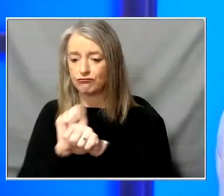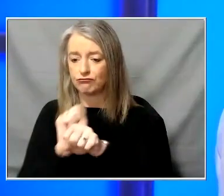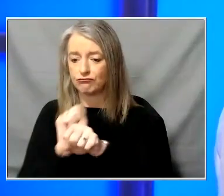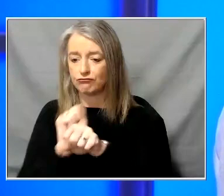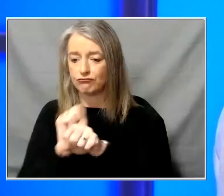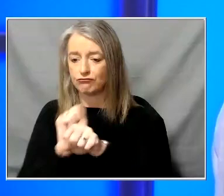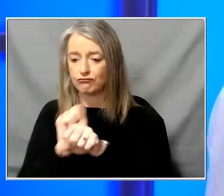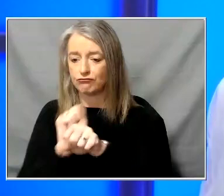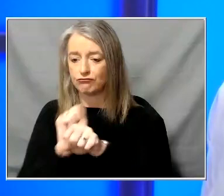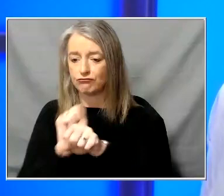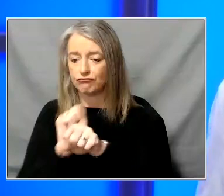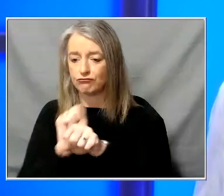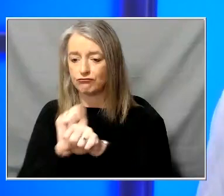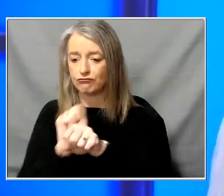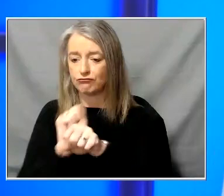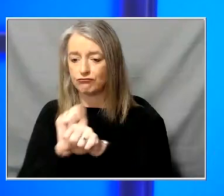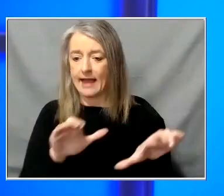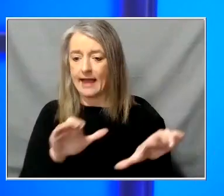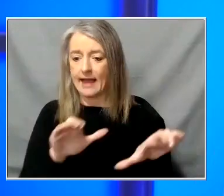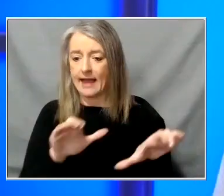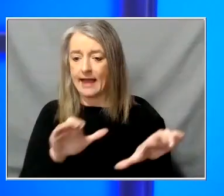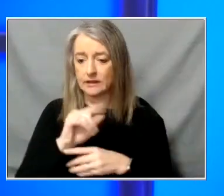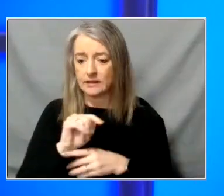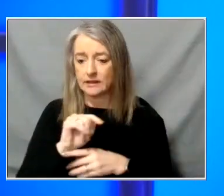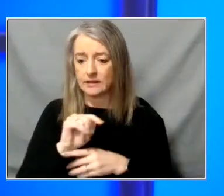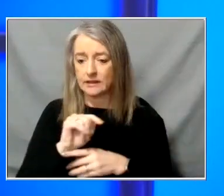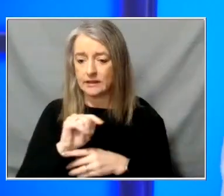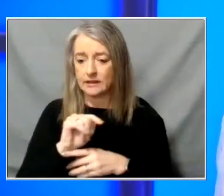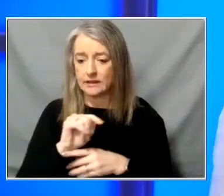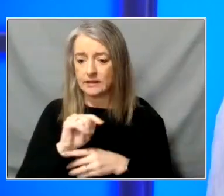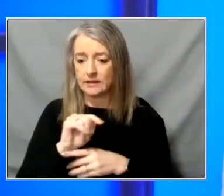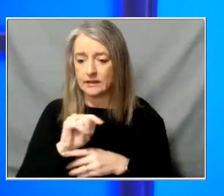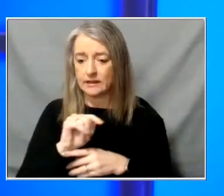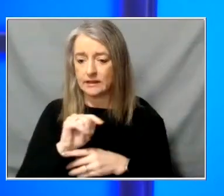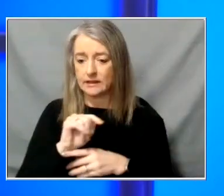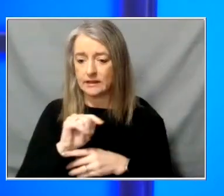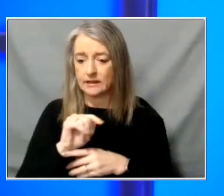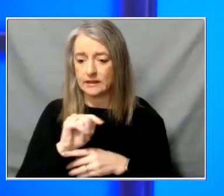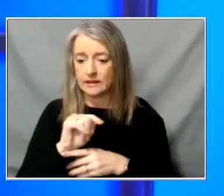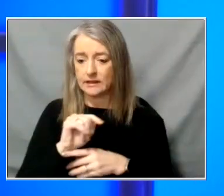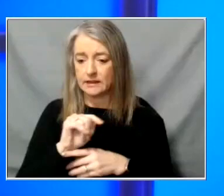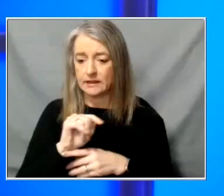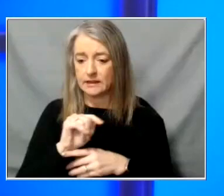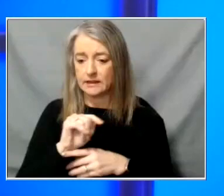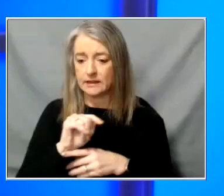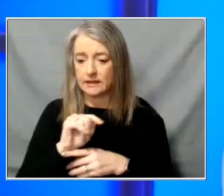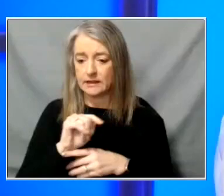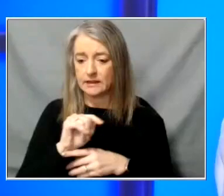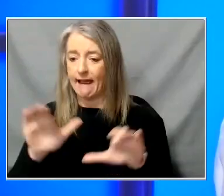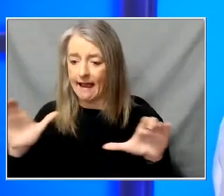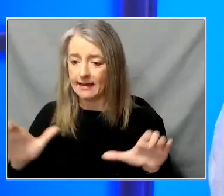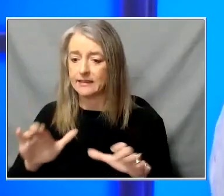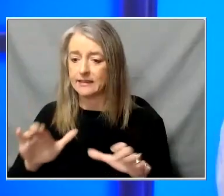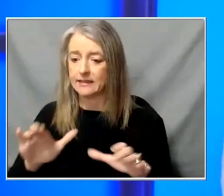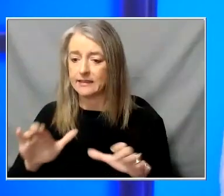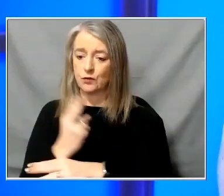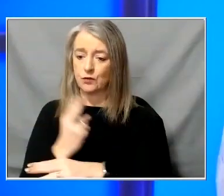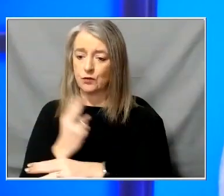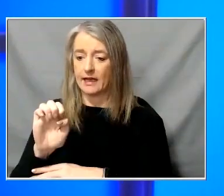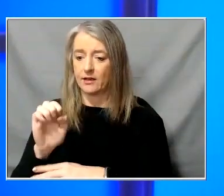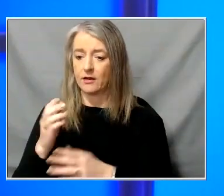episode of gallstone disease. About a third of people, if we give them 6 weeks between their